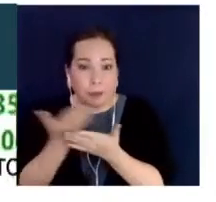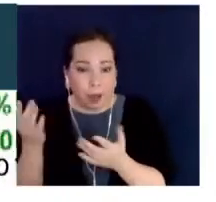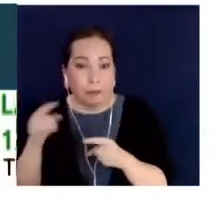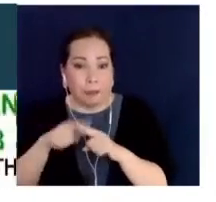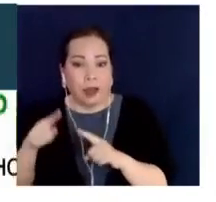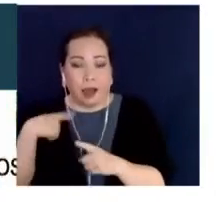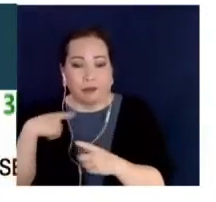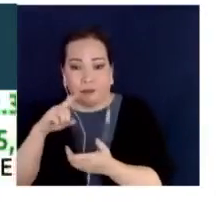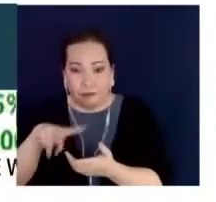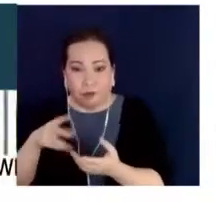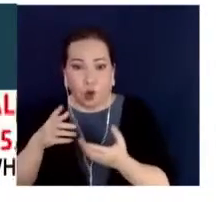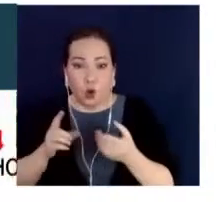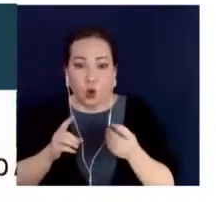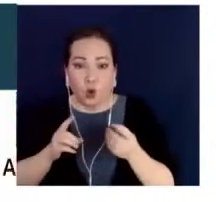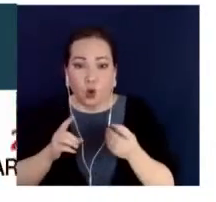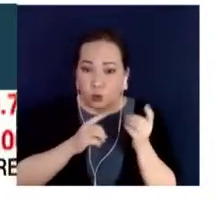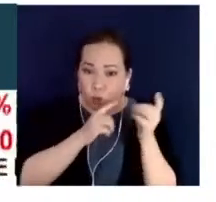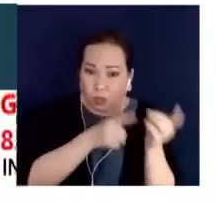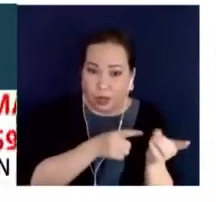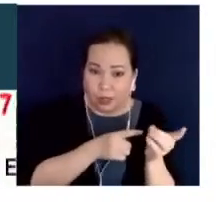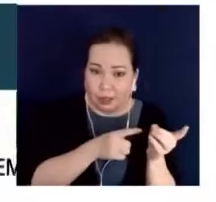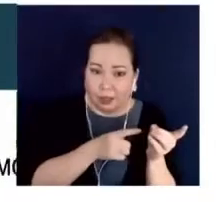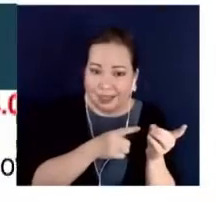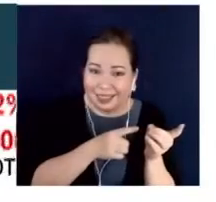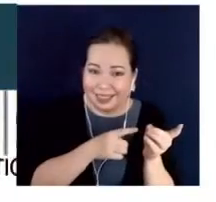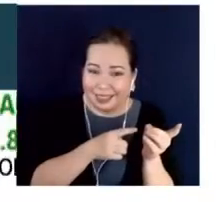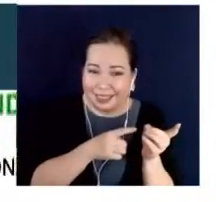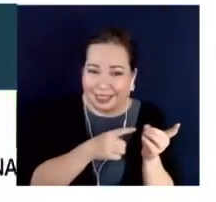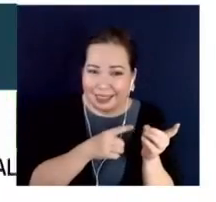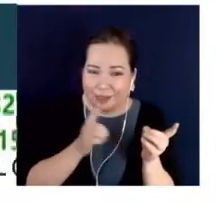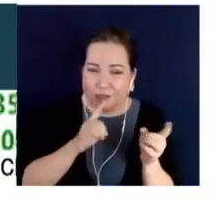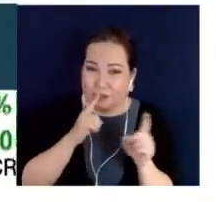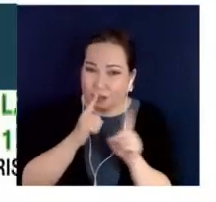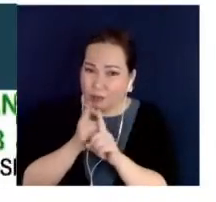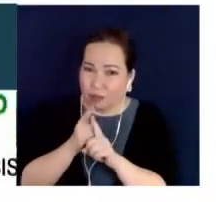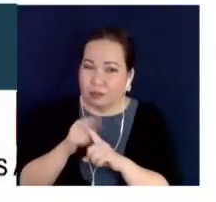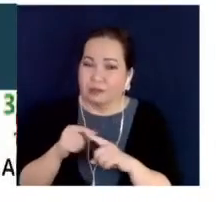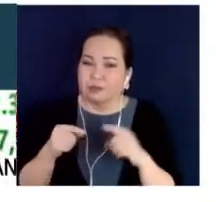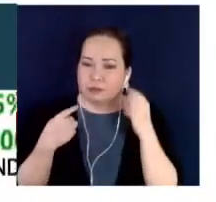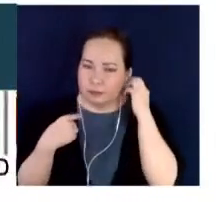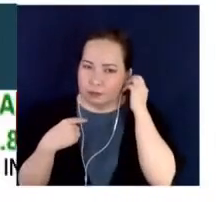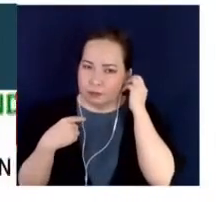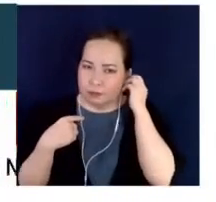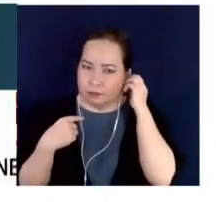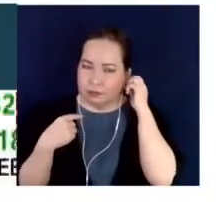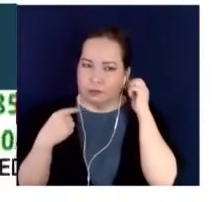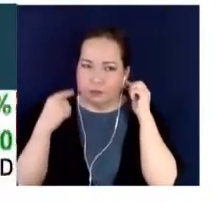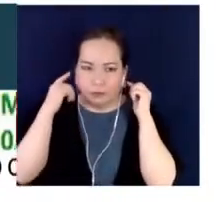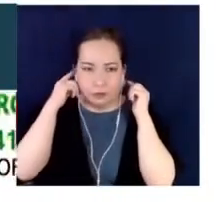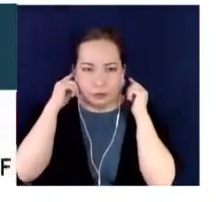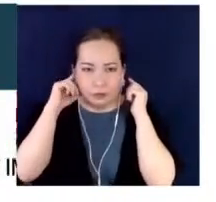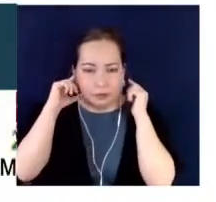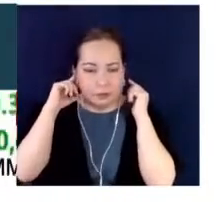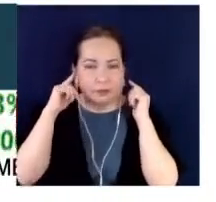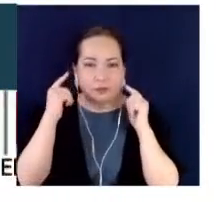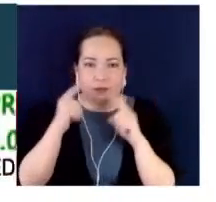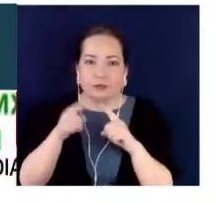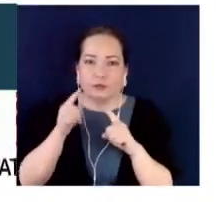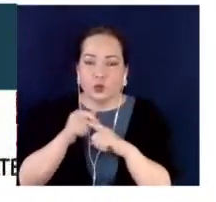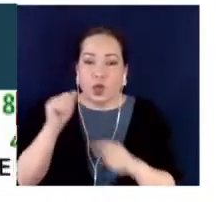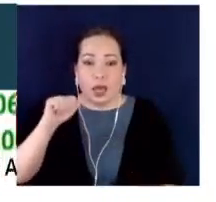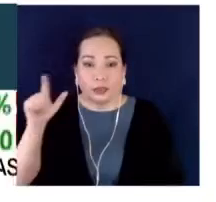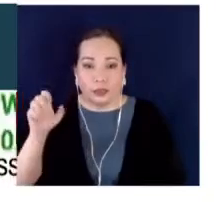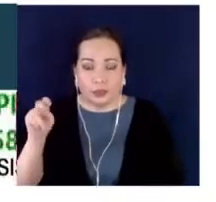one-to-one ratio there. Go ahead, Secretary. The donation, in fairness, AstraZeneca program was zero profit.